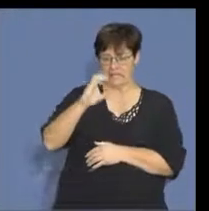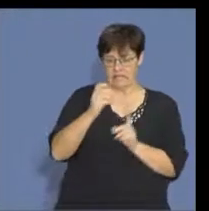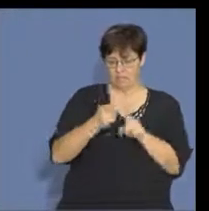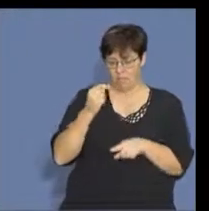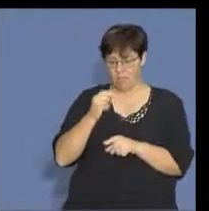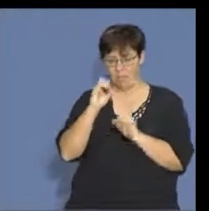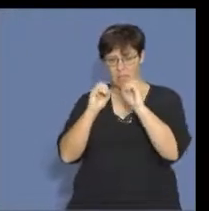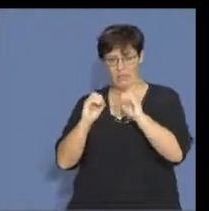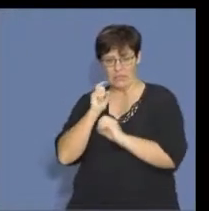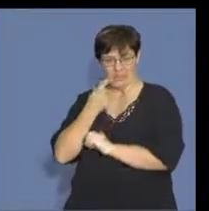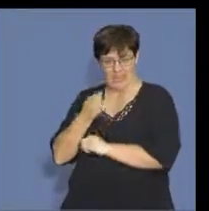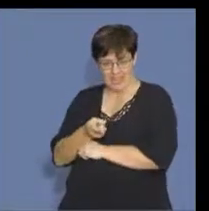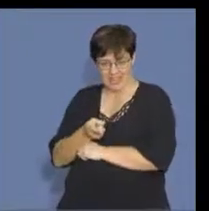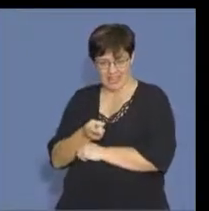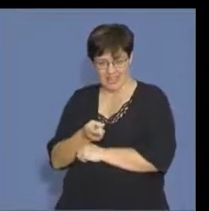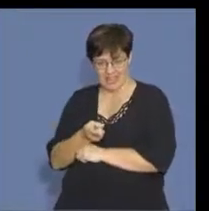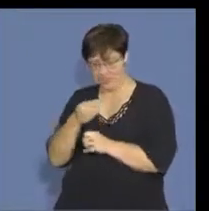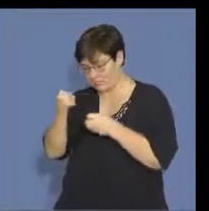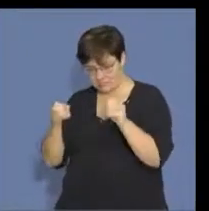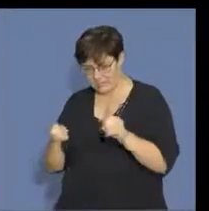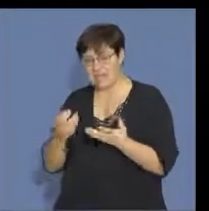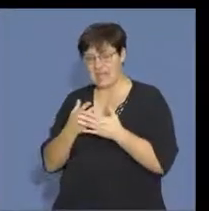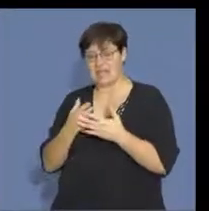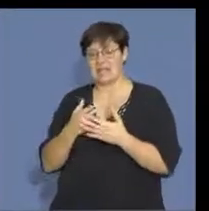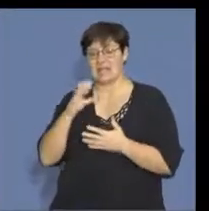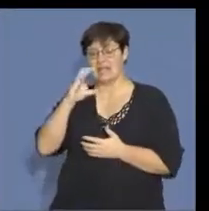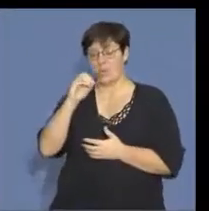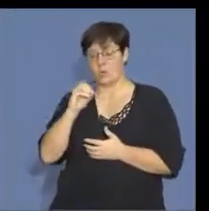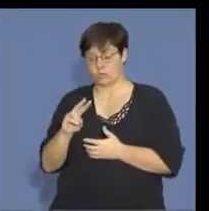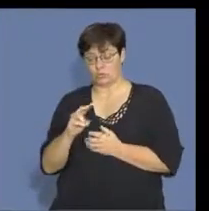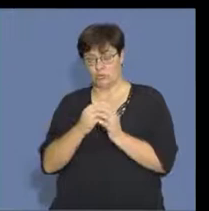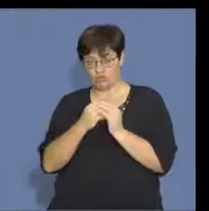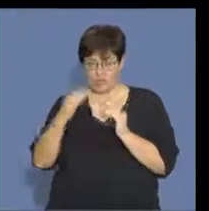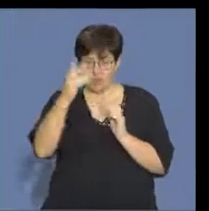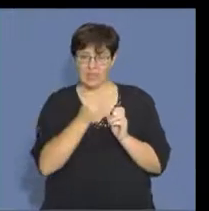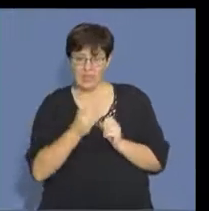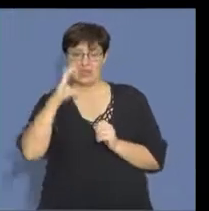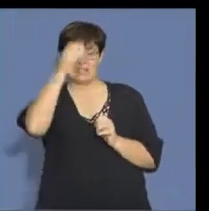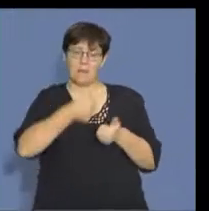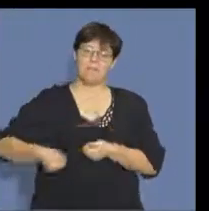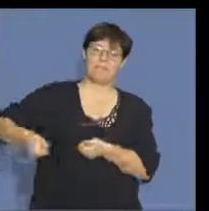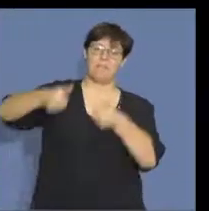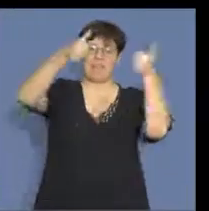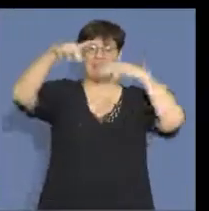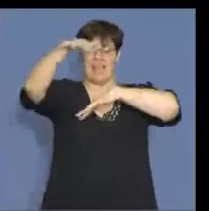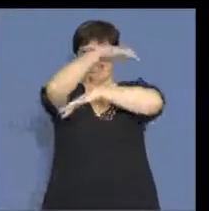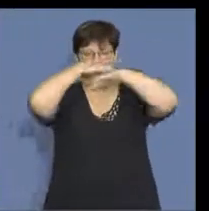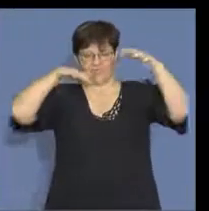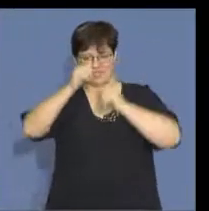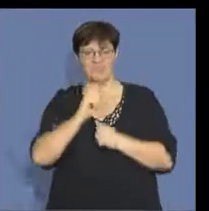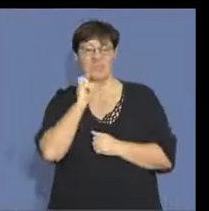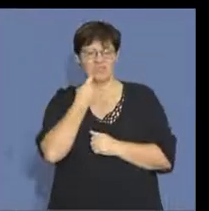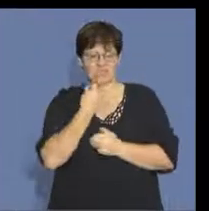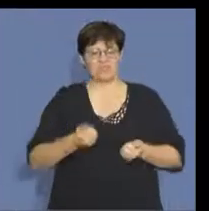glucose molecule. And when carbon dioxide is released, that again returns the carbon. So again, we're looking at glucose being